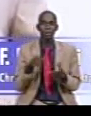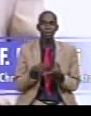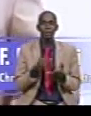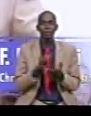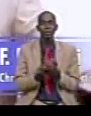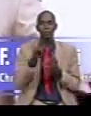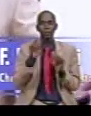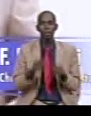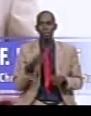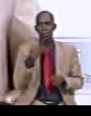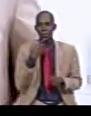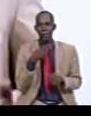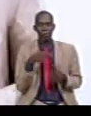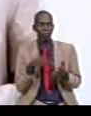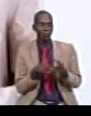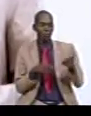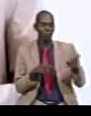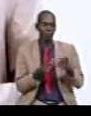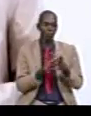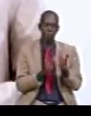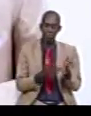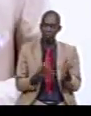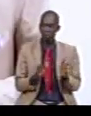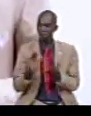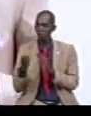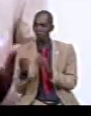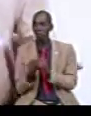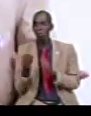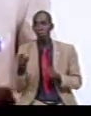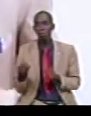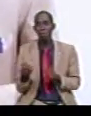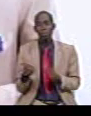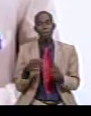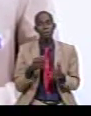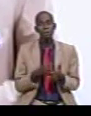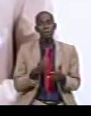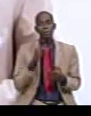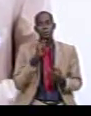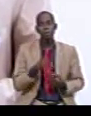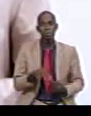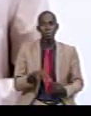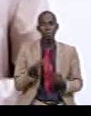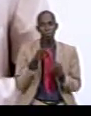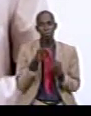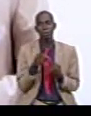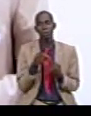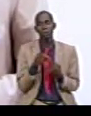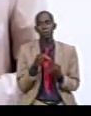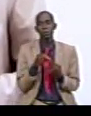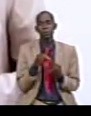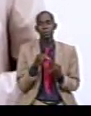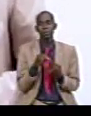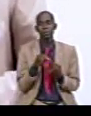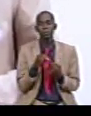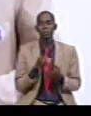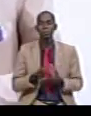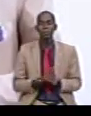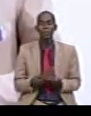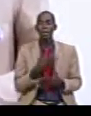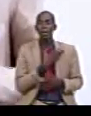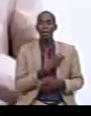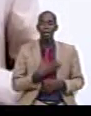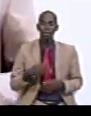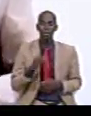say, oh, this other Bible compares with that. It's unique in its presentation. And